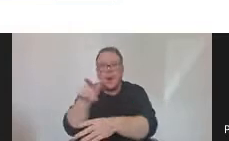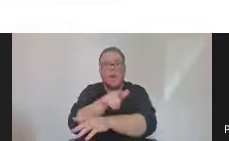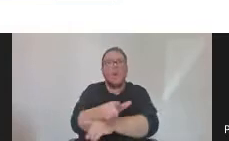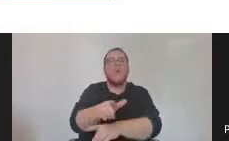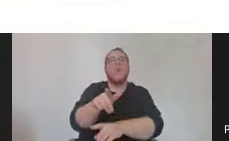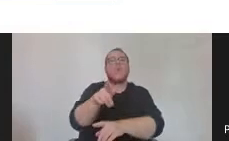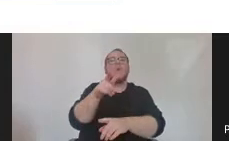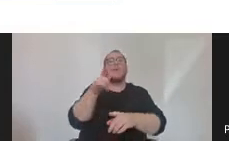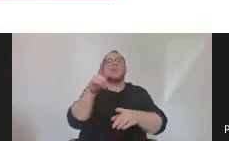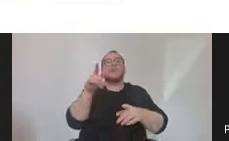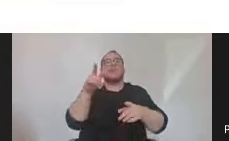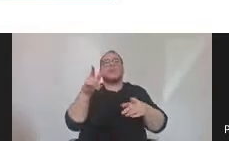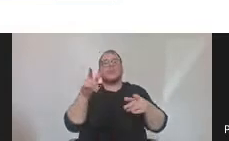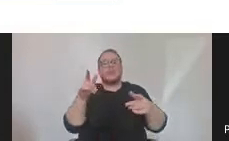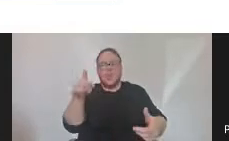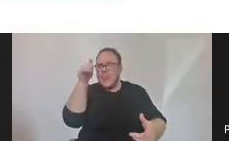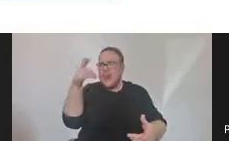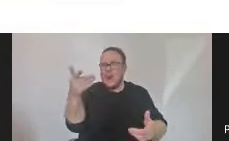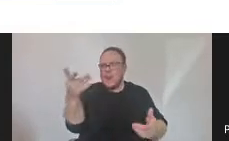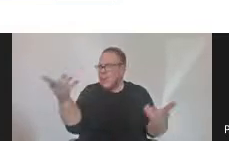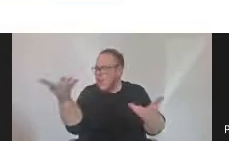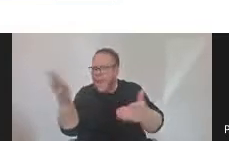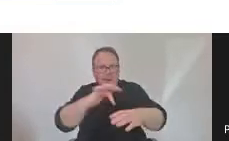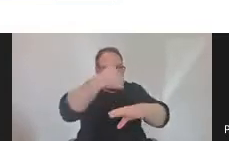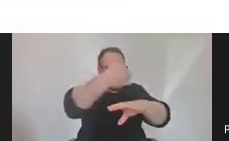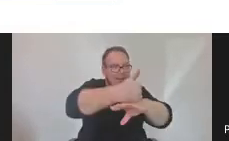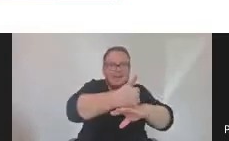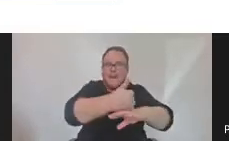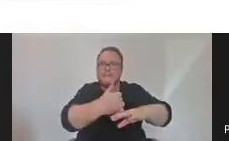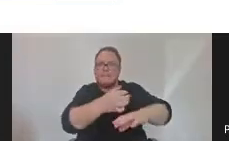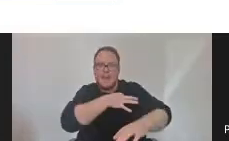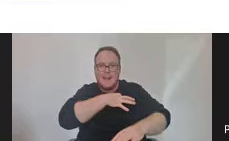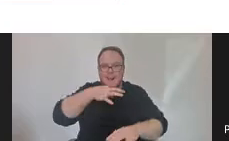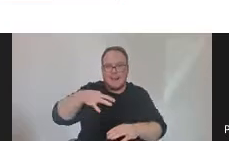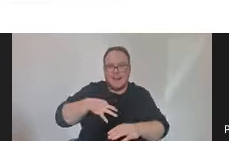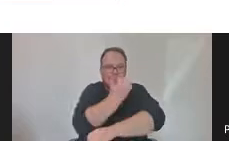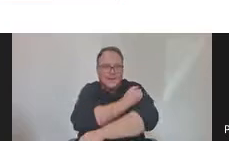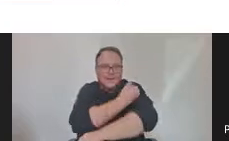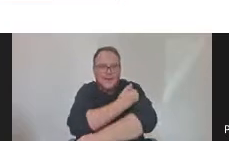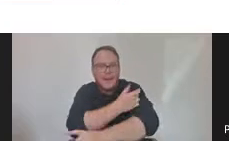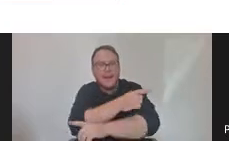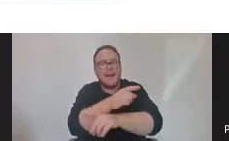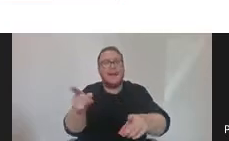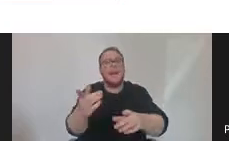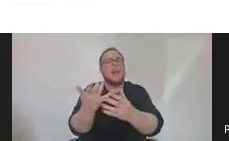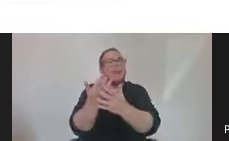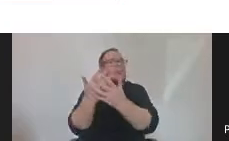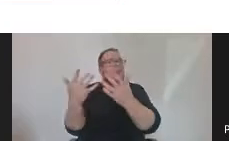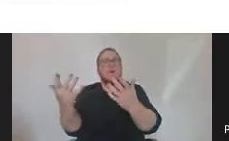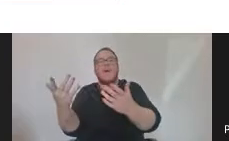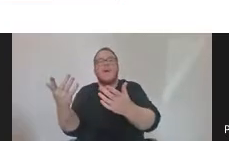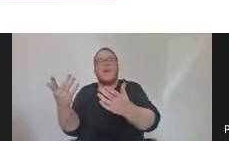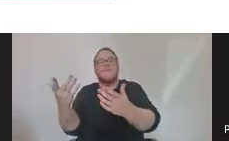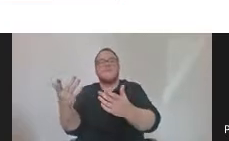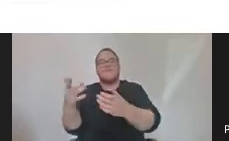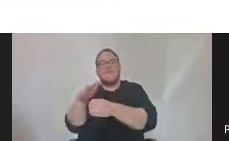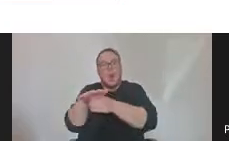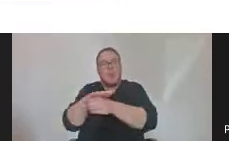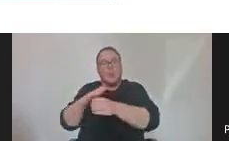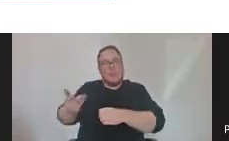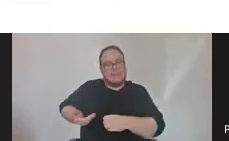needed to be to get the most impact. We had lots of local businesses and local employers involved, Bet365,